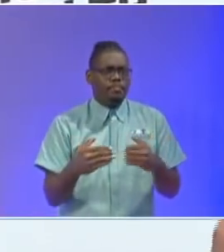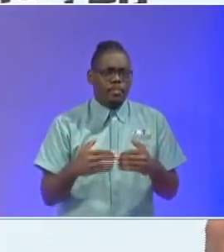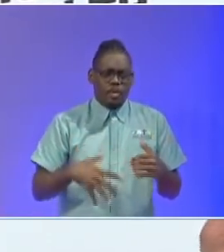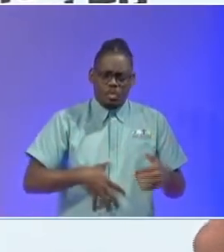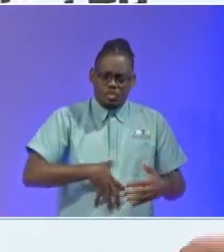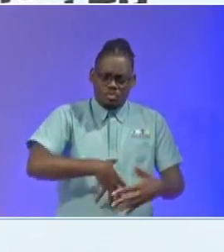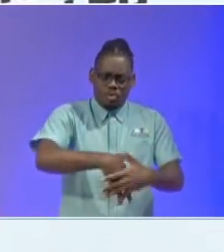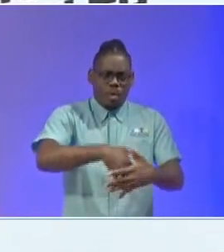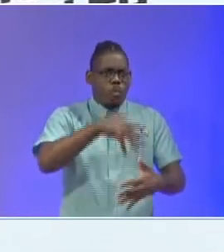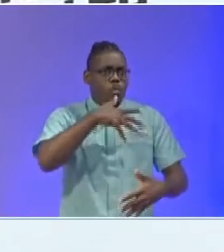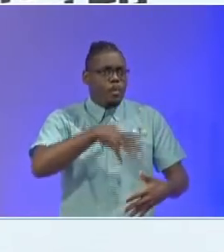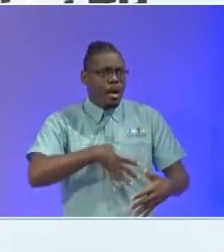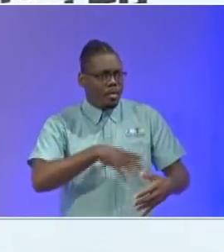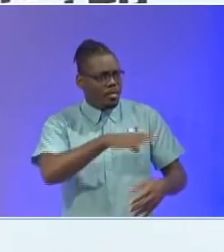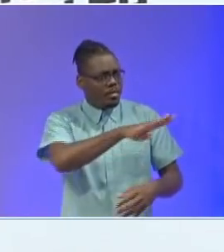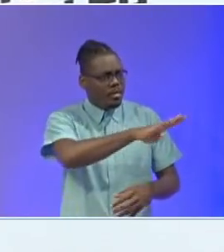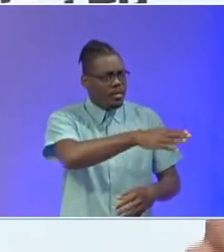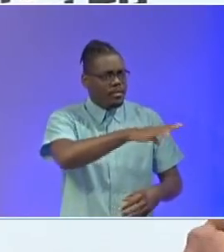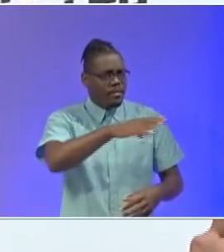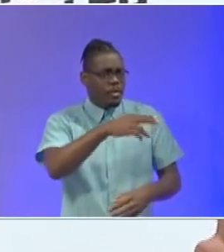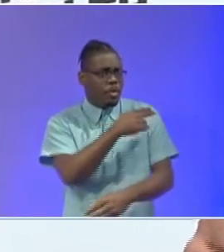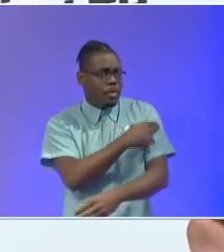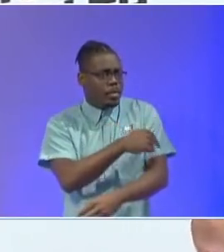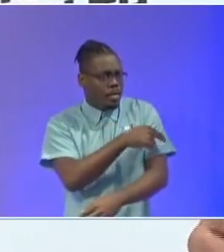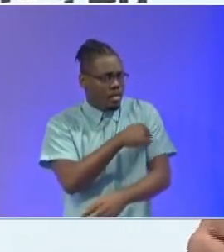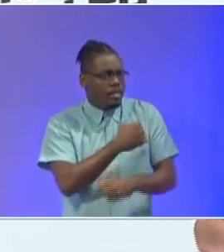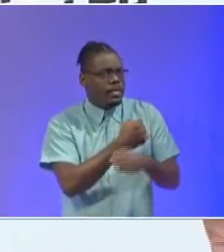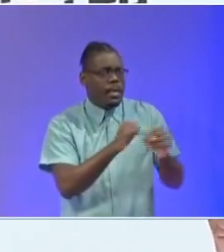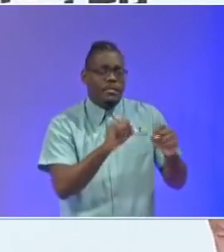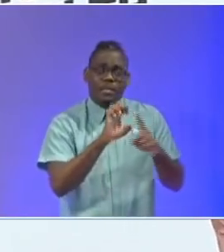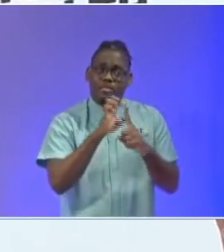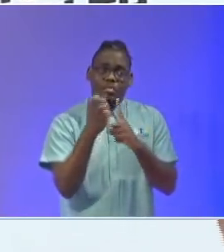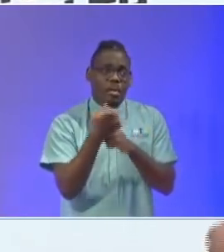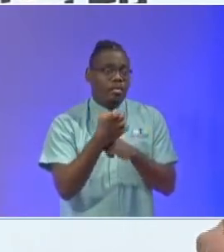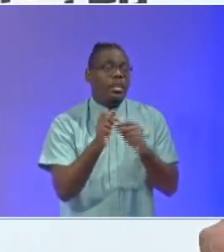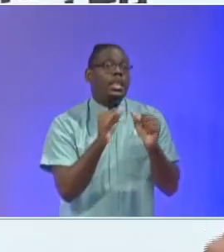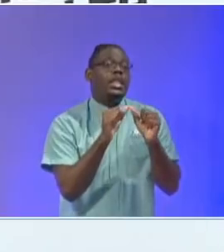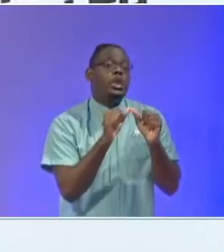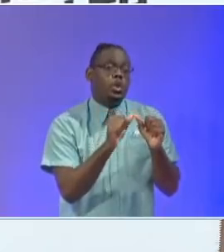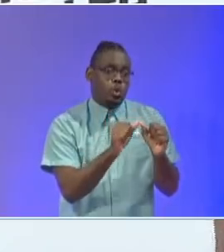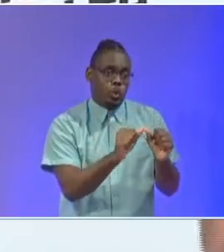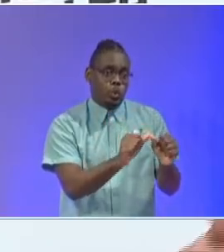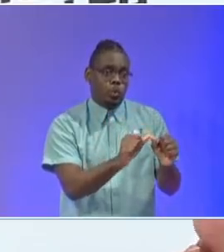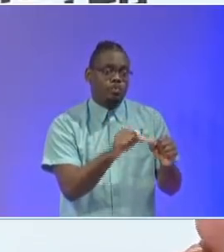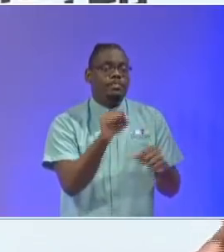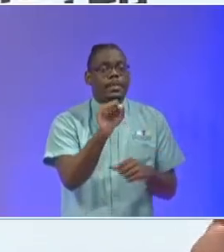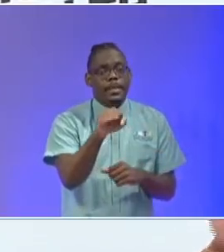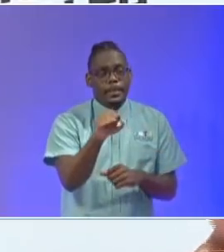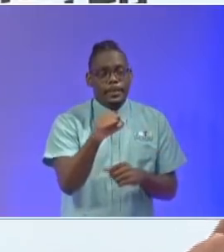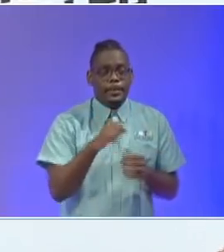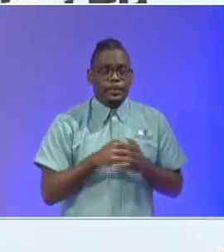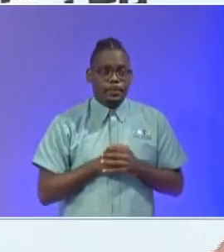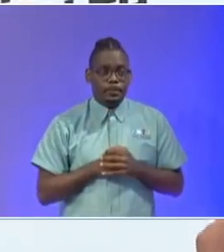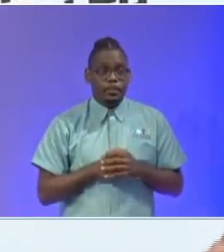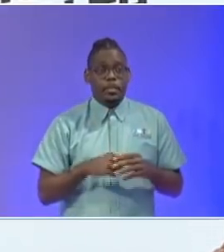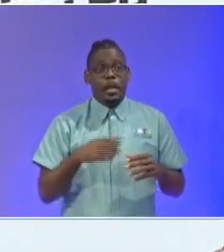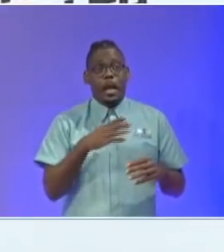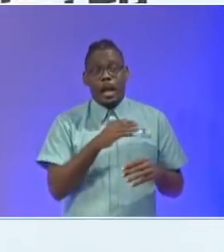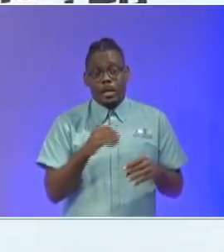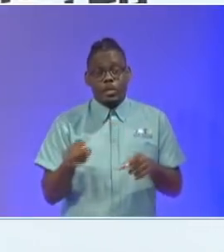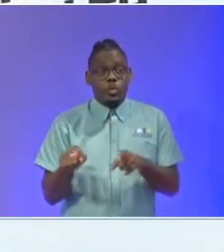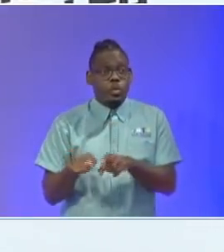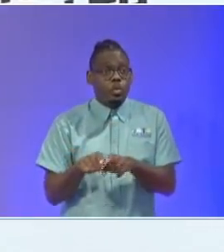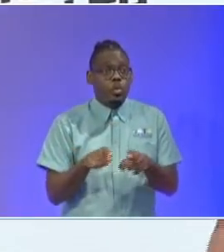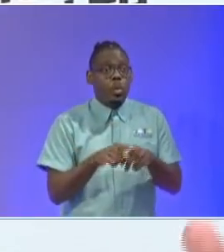you will be in a safe environment. We have really a high level of professional, competent staff